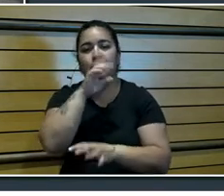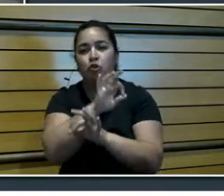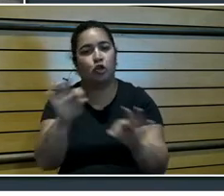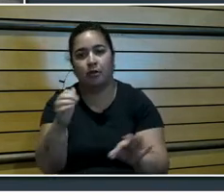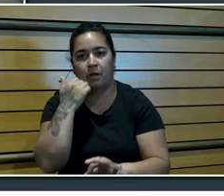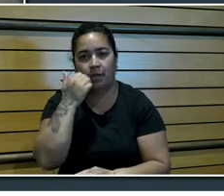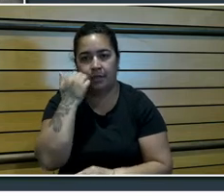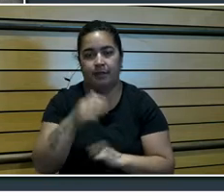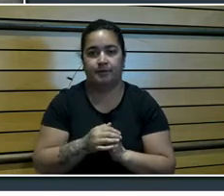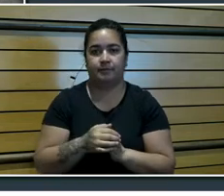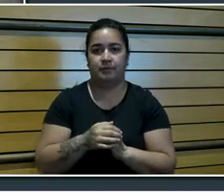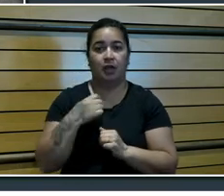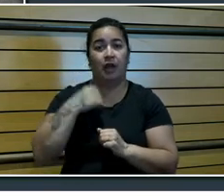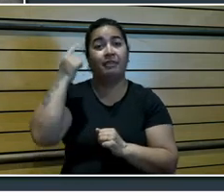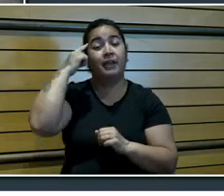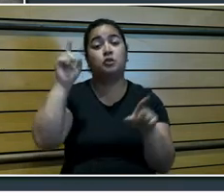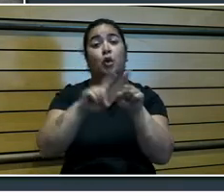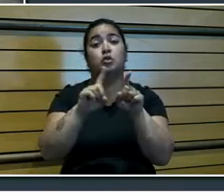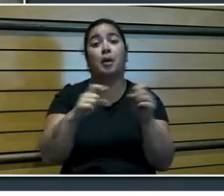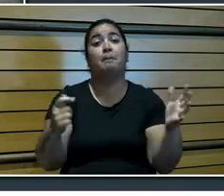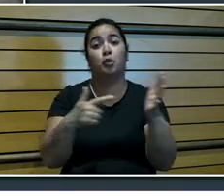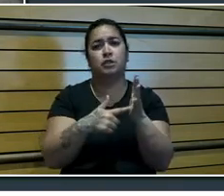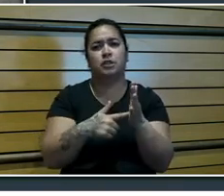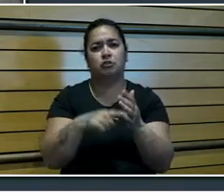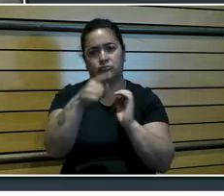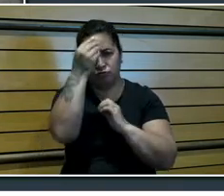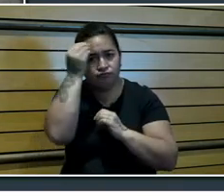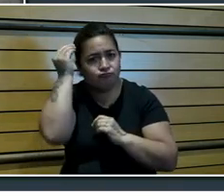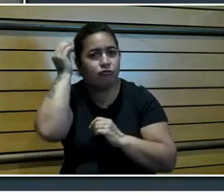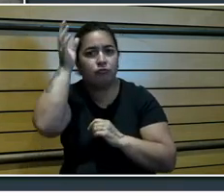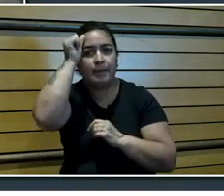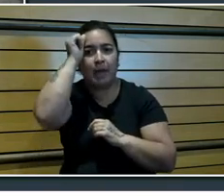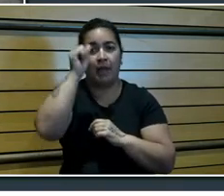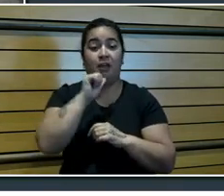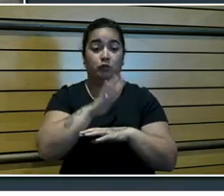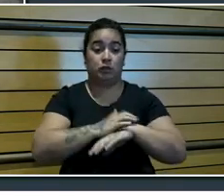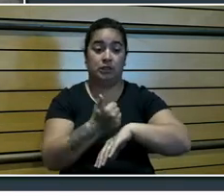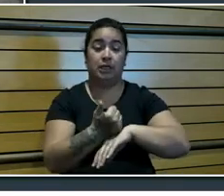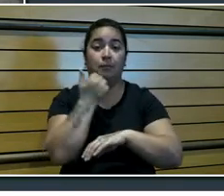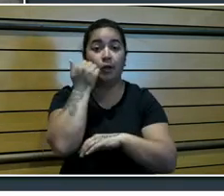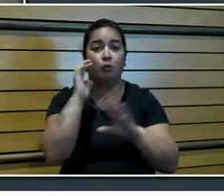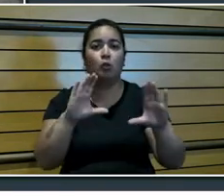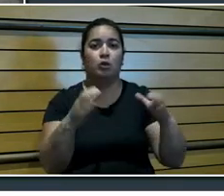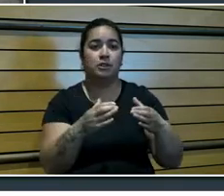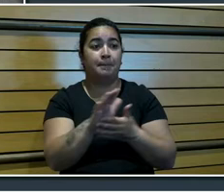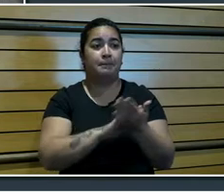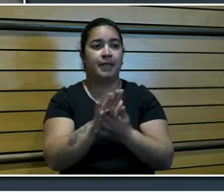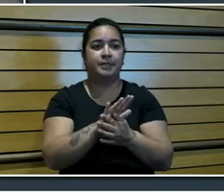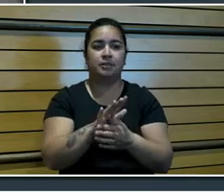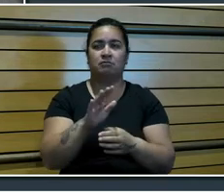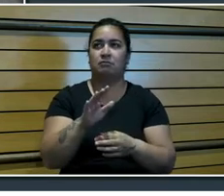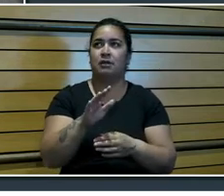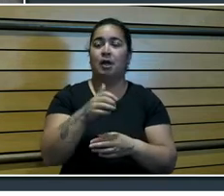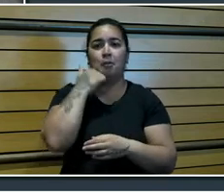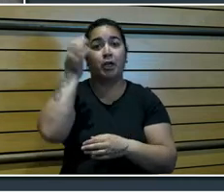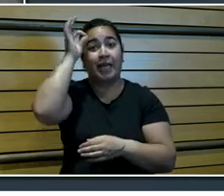also important to note that the establishment of Māori wards does not provide for unelected Māori councillors